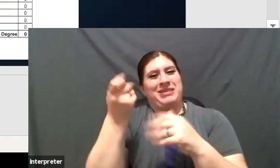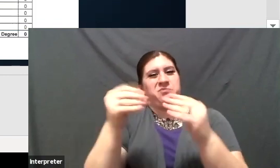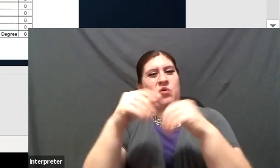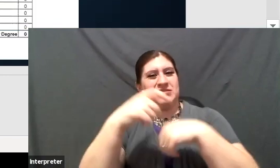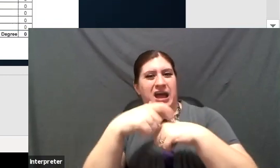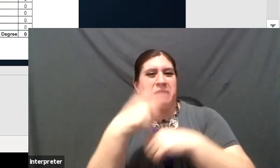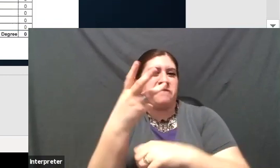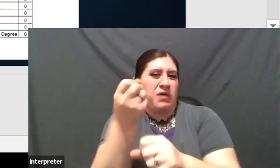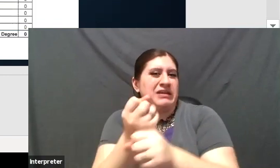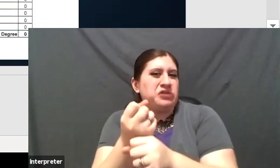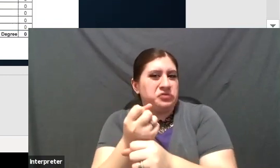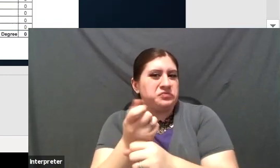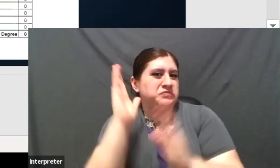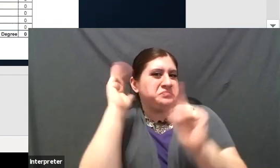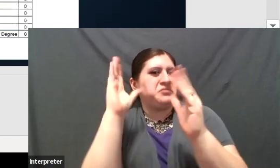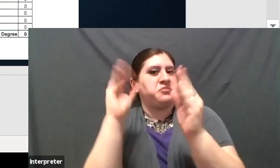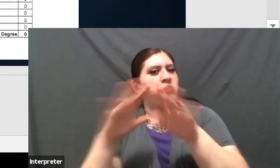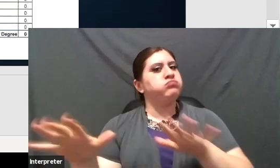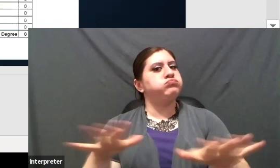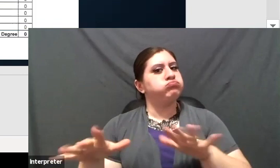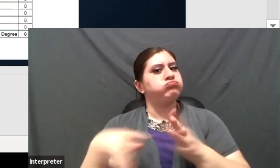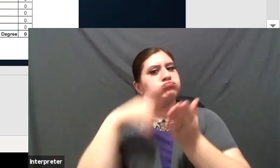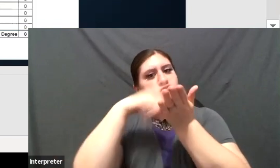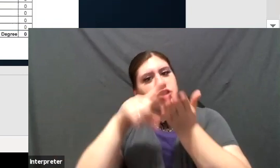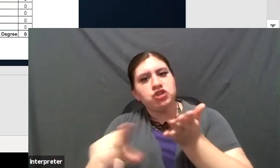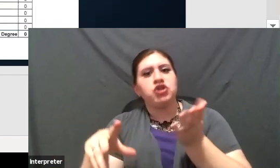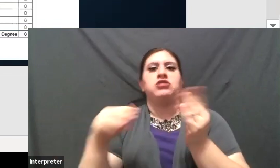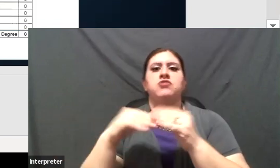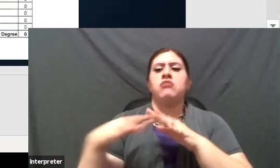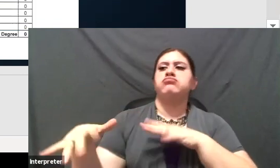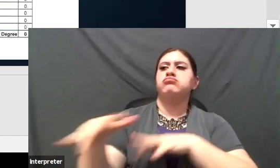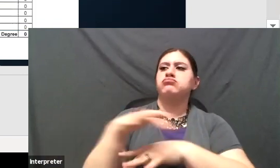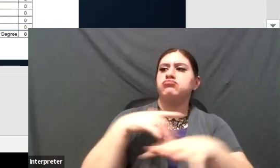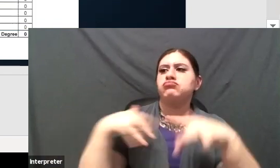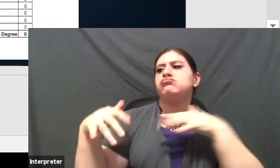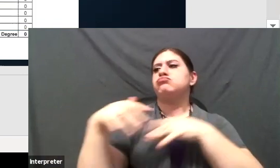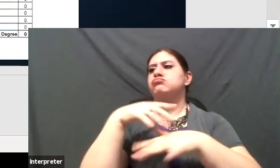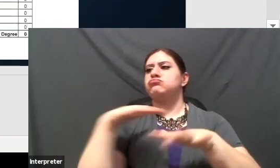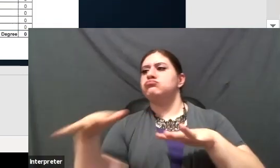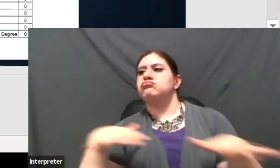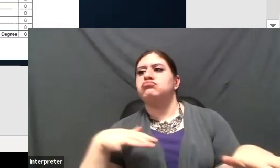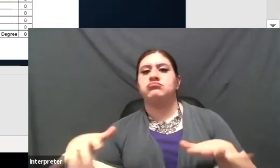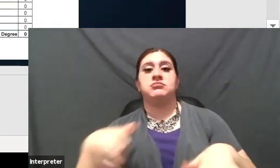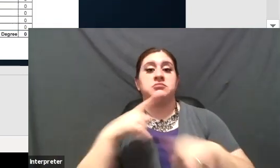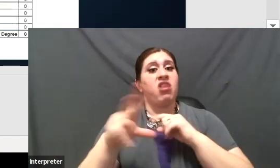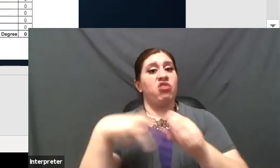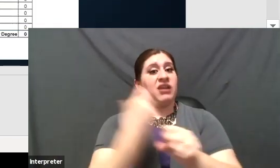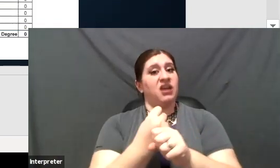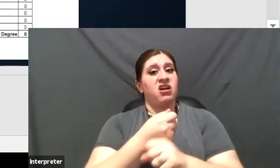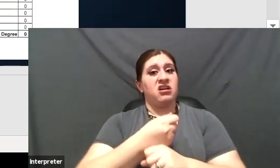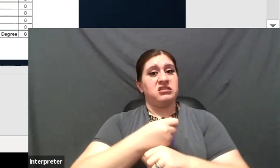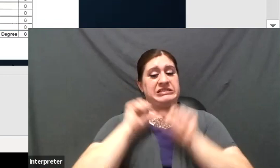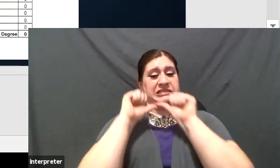like 4 years or so, and do research and get to know the department a little better. But 3 years would be an